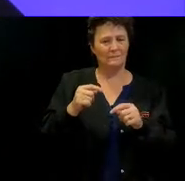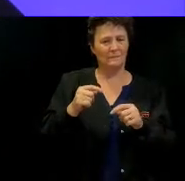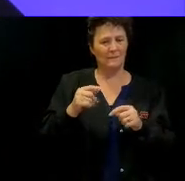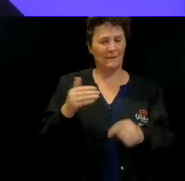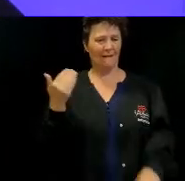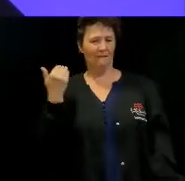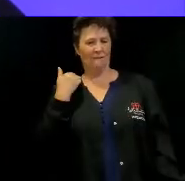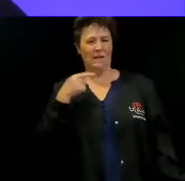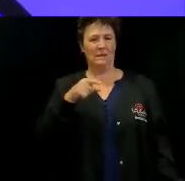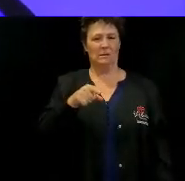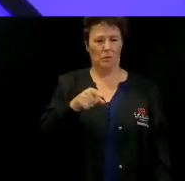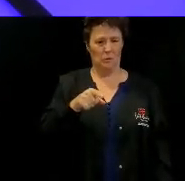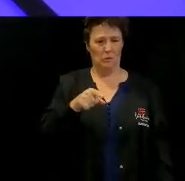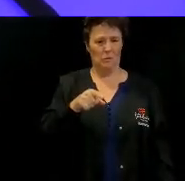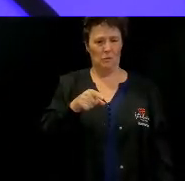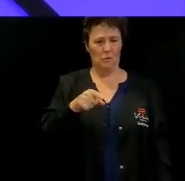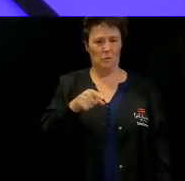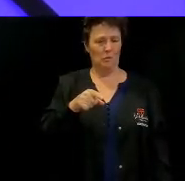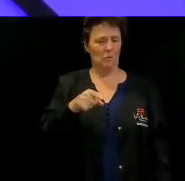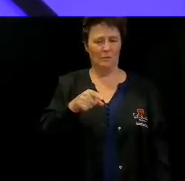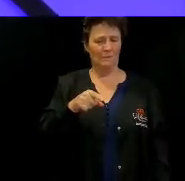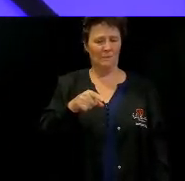myself of his goodness.